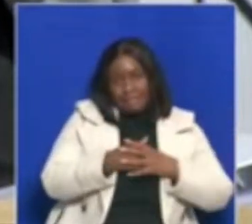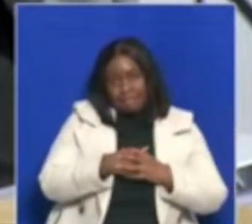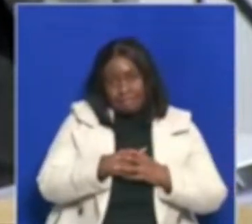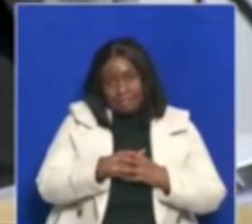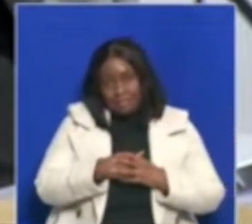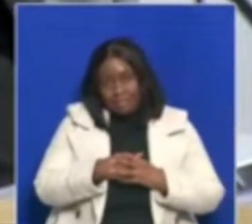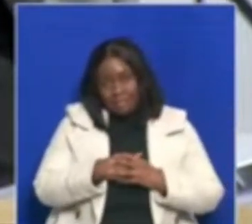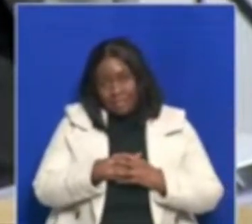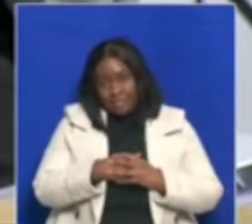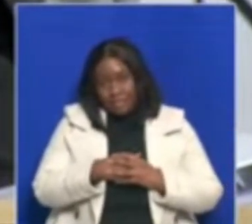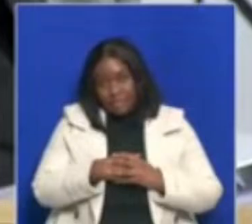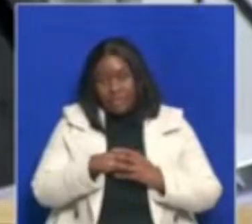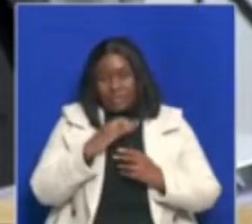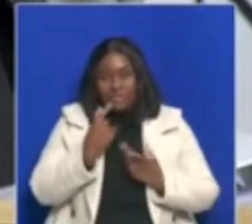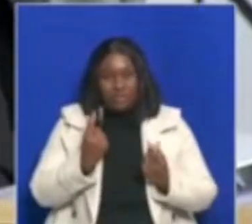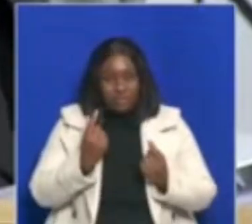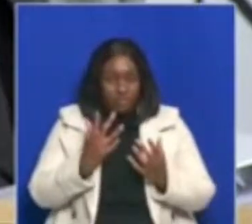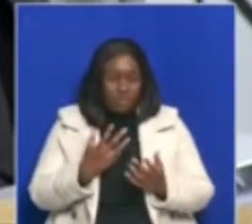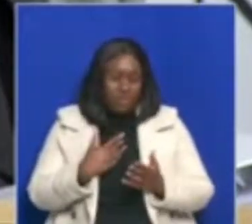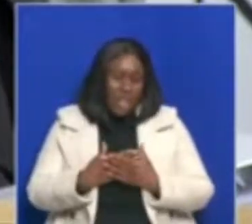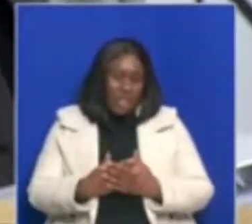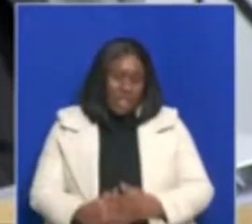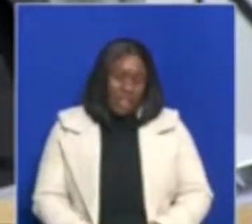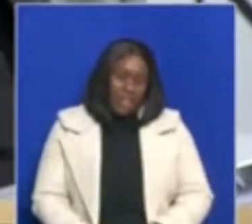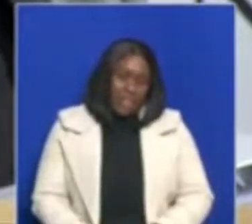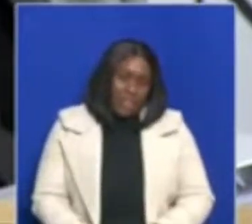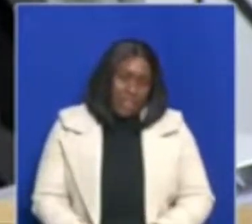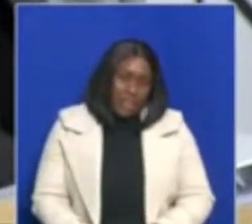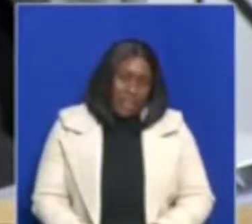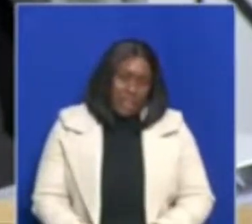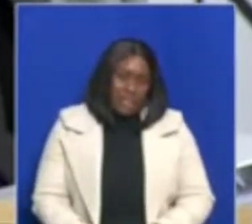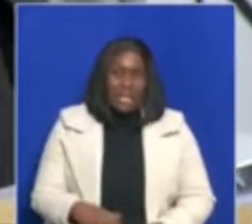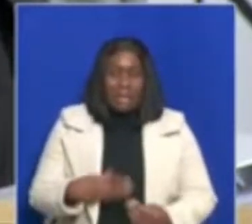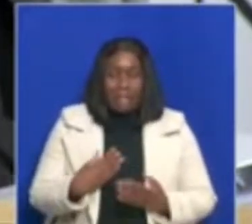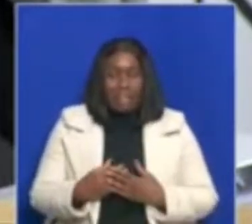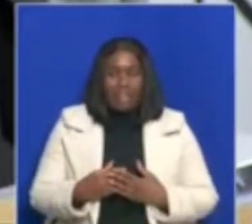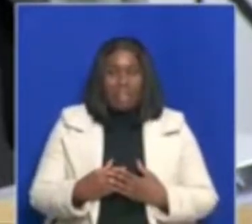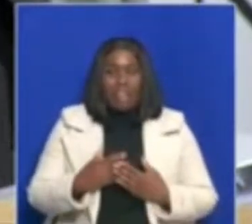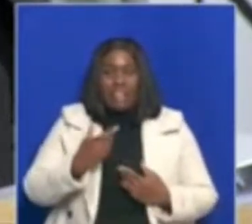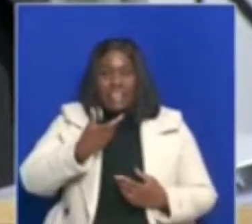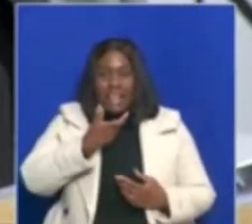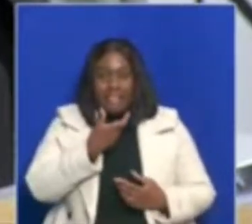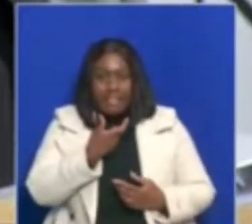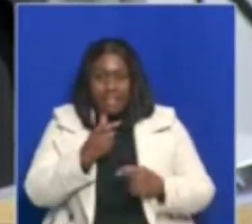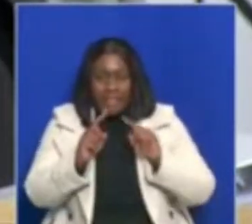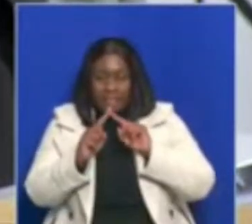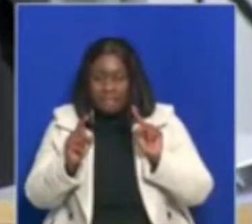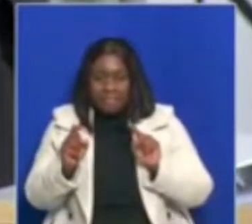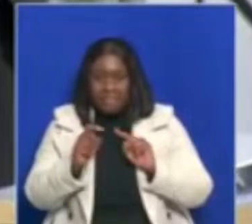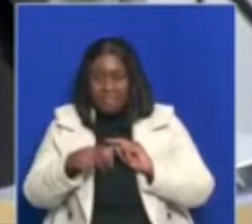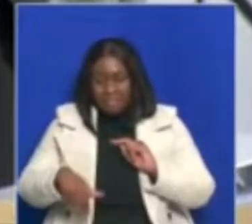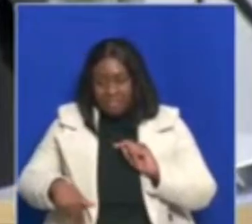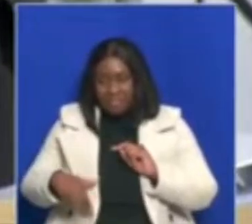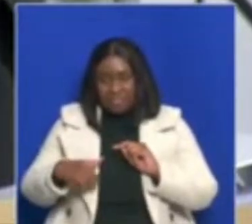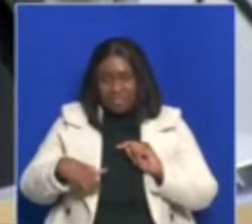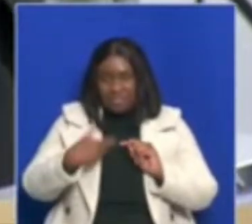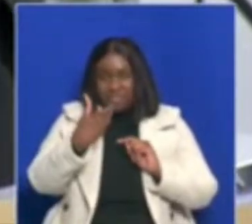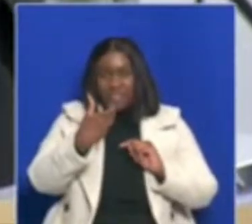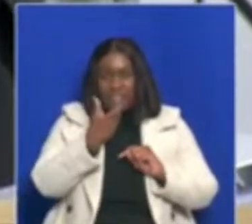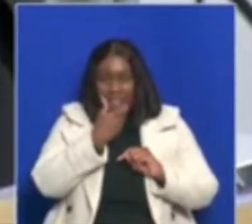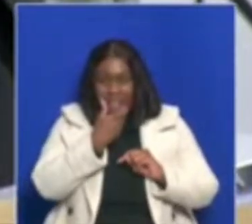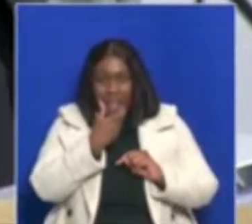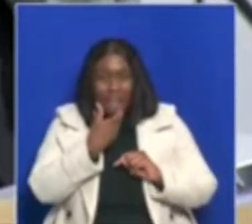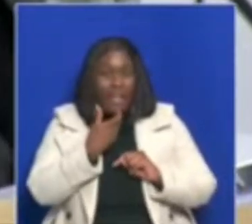number that they can call. They can call the radio control and inform the radio control that there is a shooting and we need you to get all of